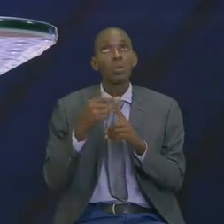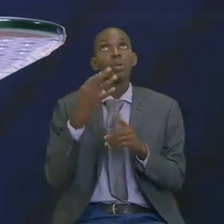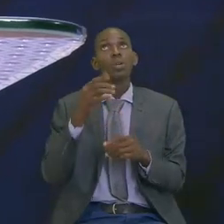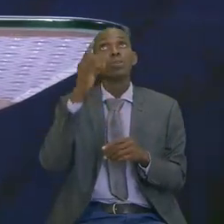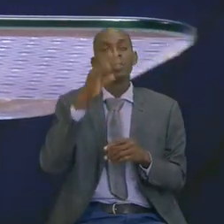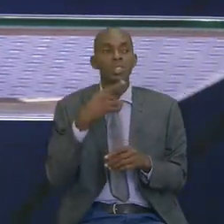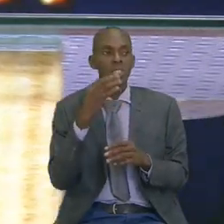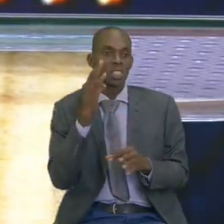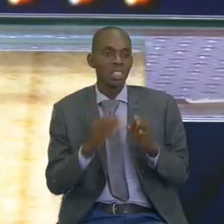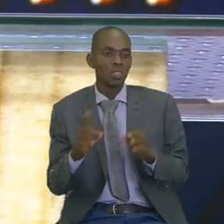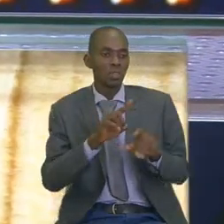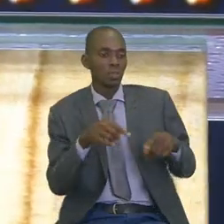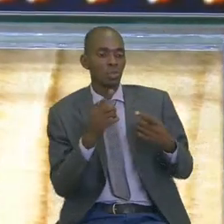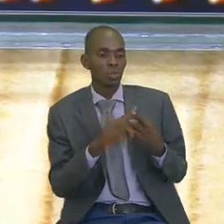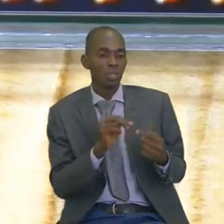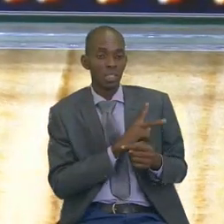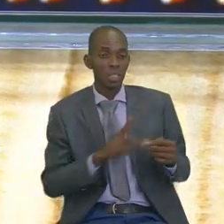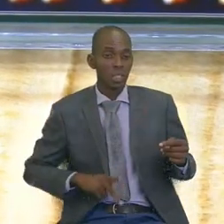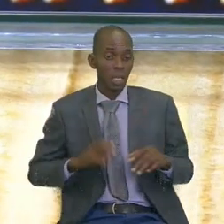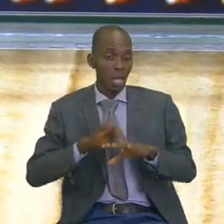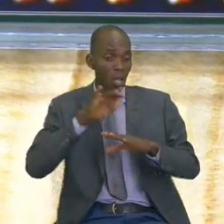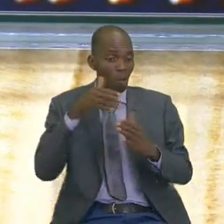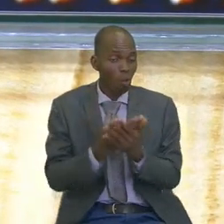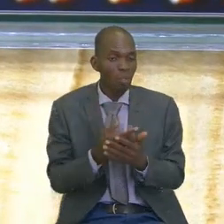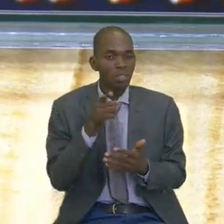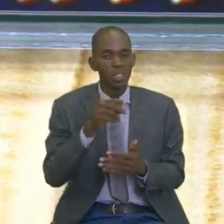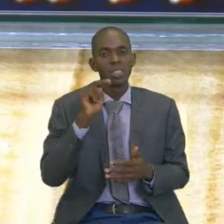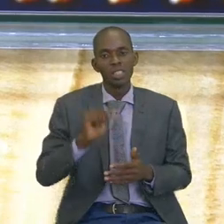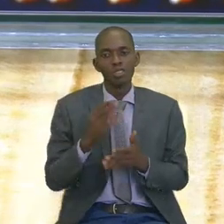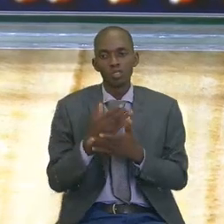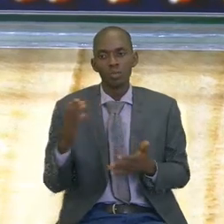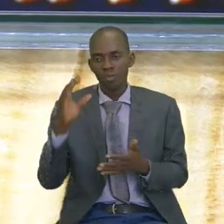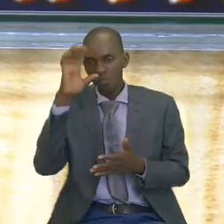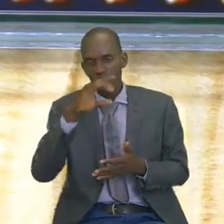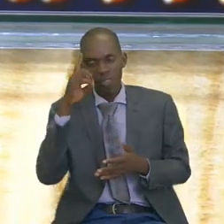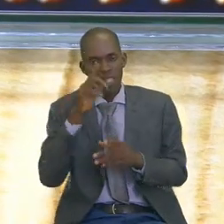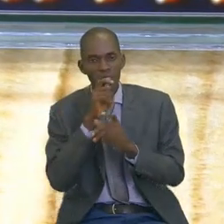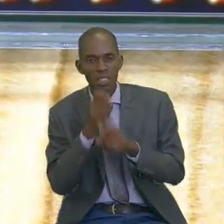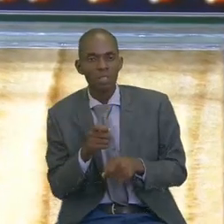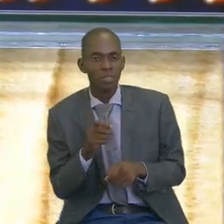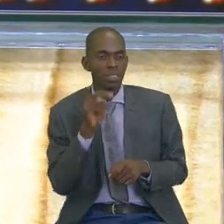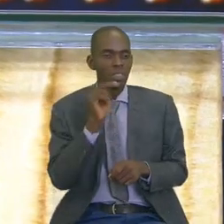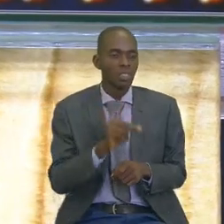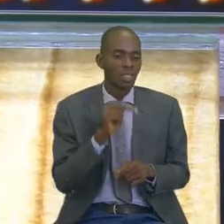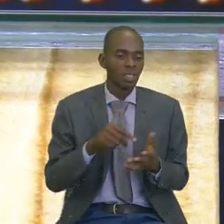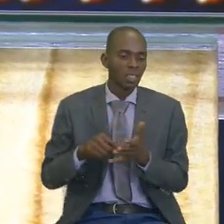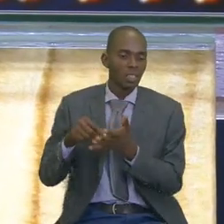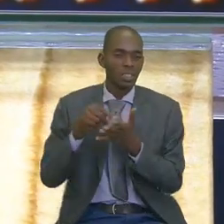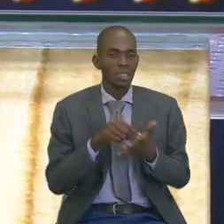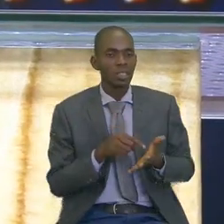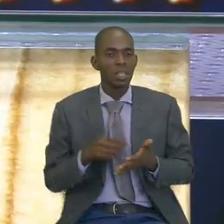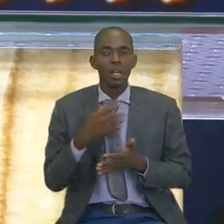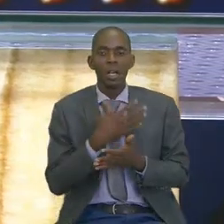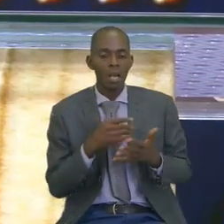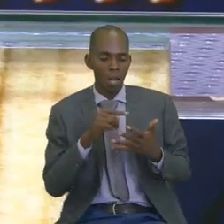go to the king at all, they're looking for something. They're looking for gifts. They're looking for this and that. And